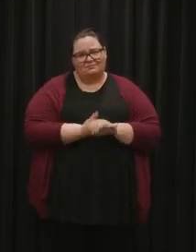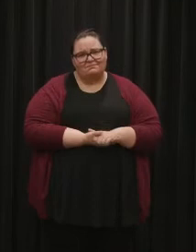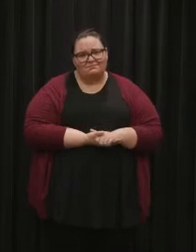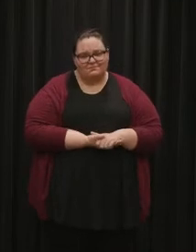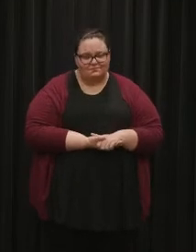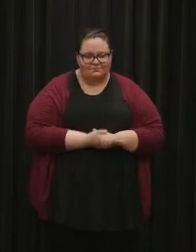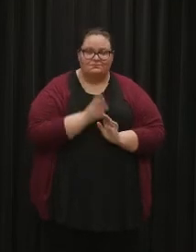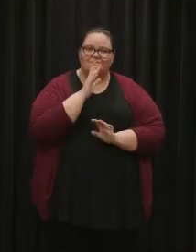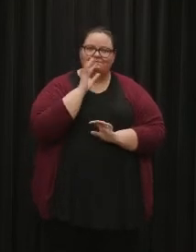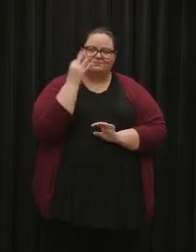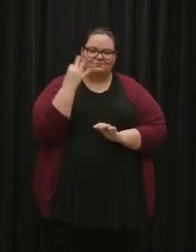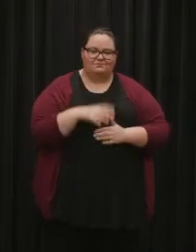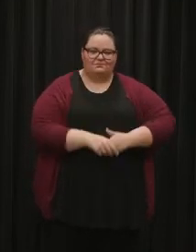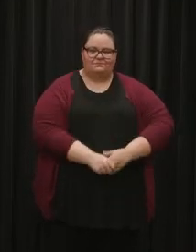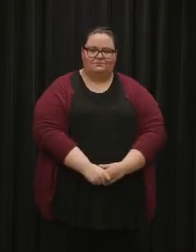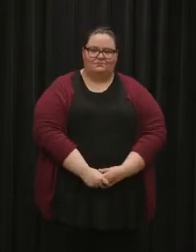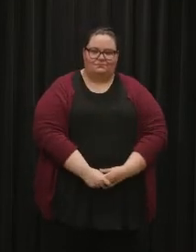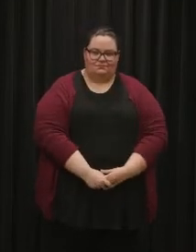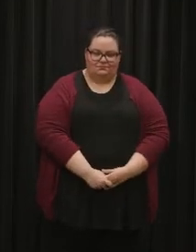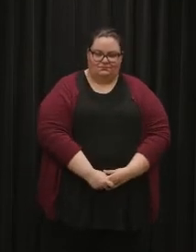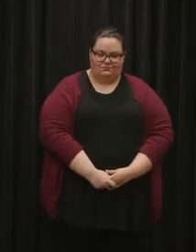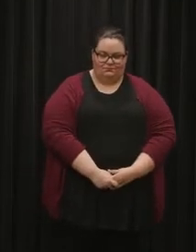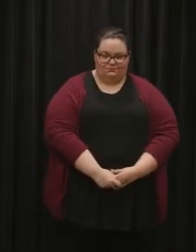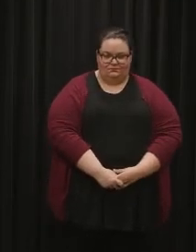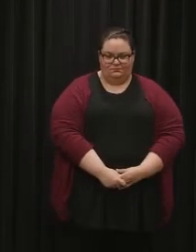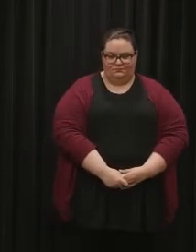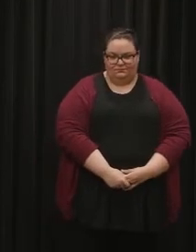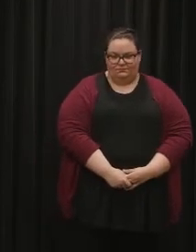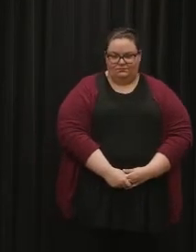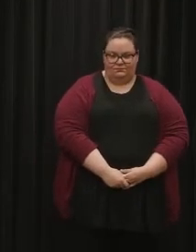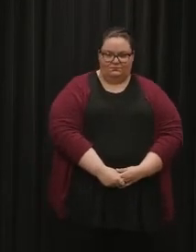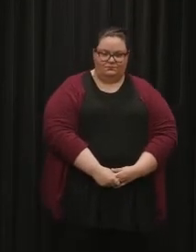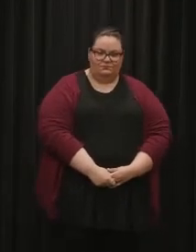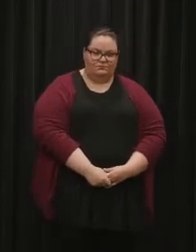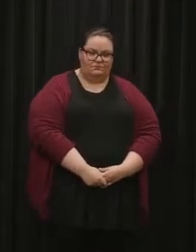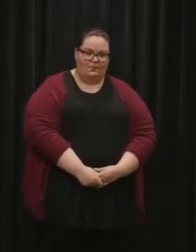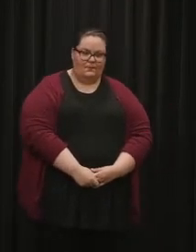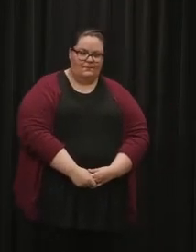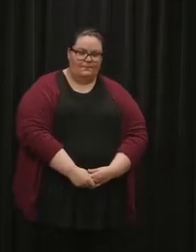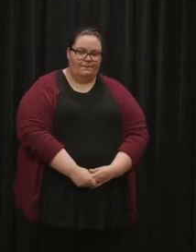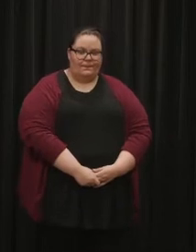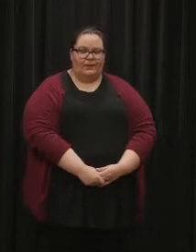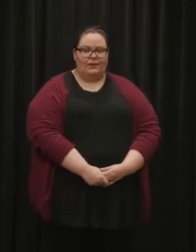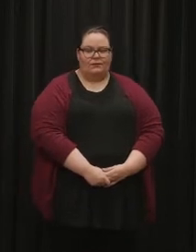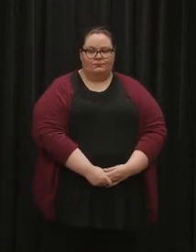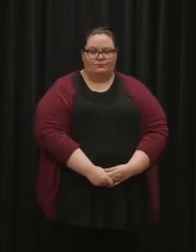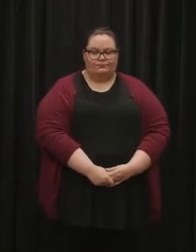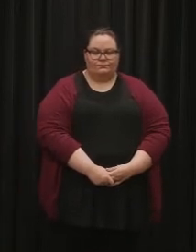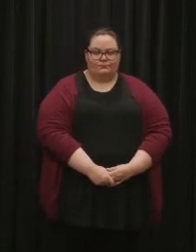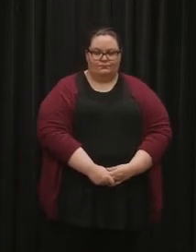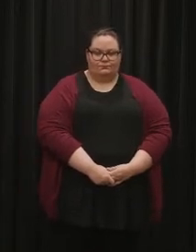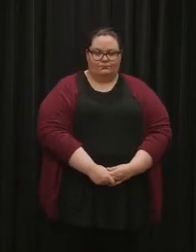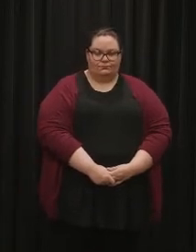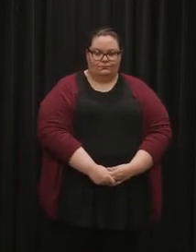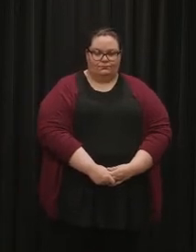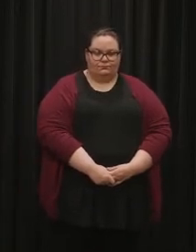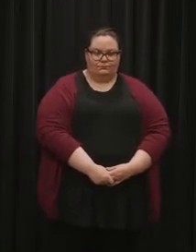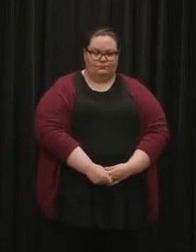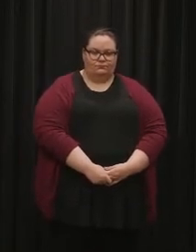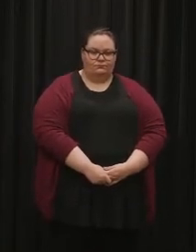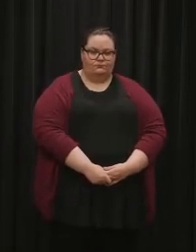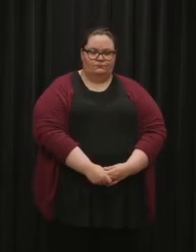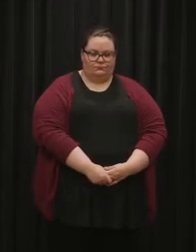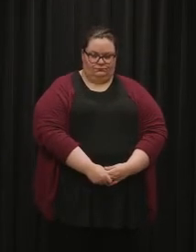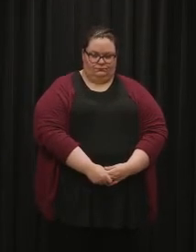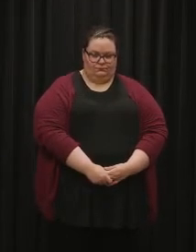I was so touched by all the cards, the Christmas cards I got from all over